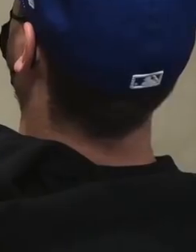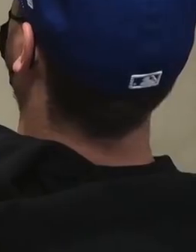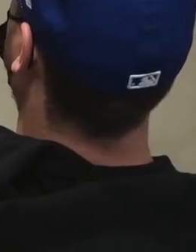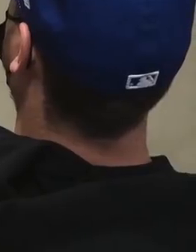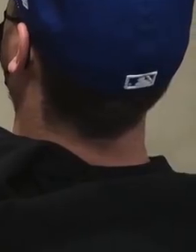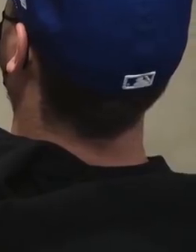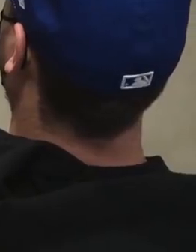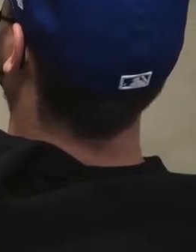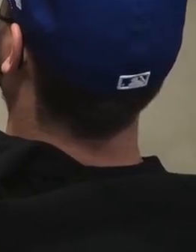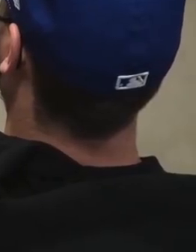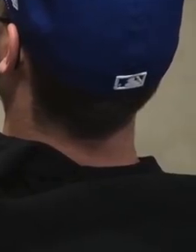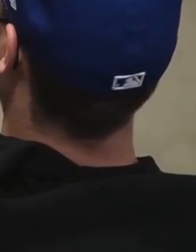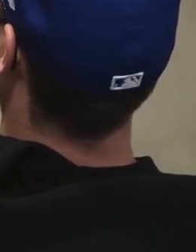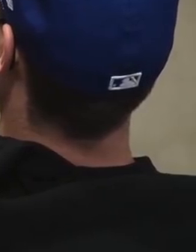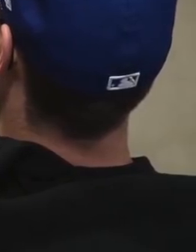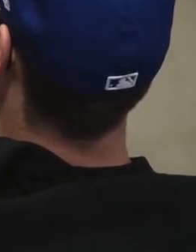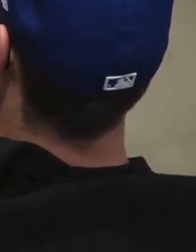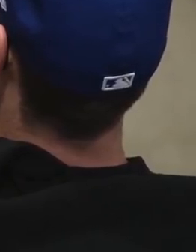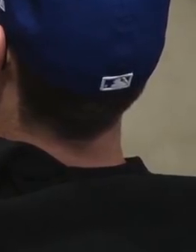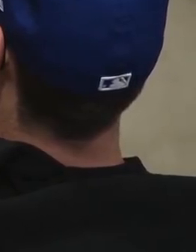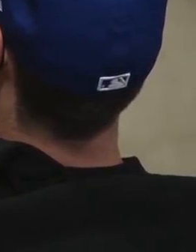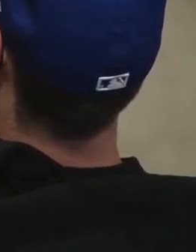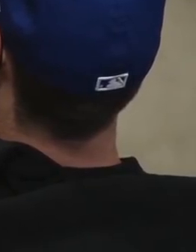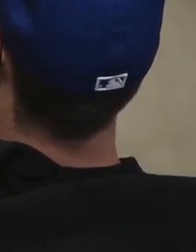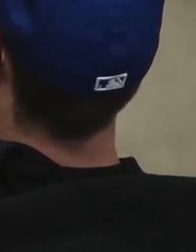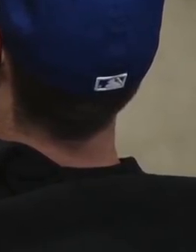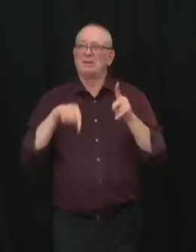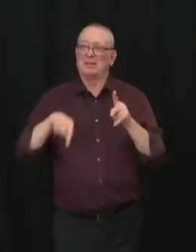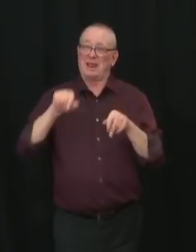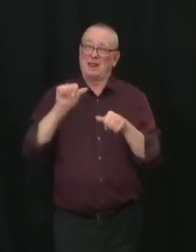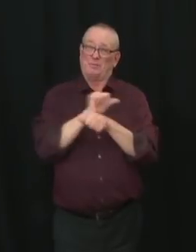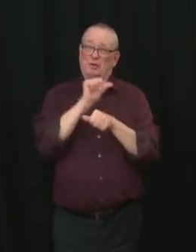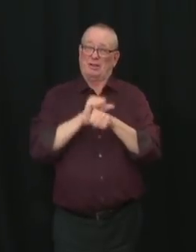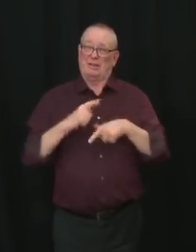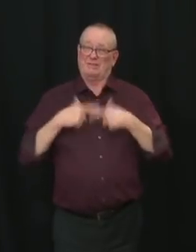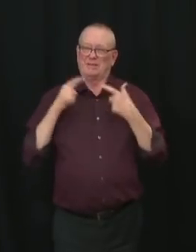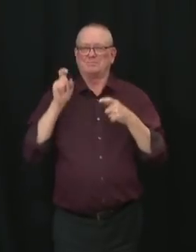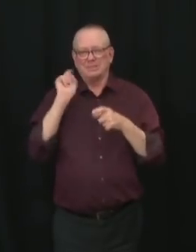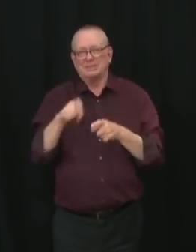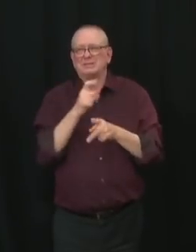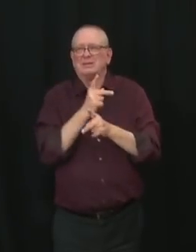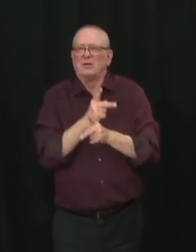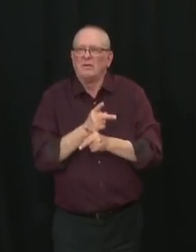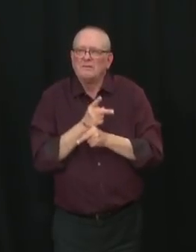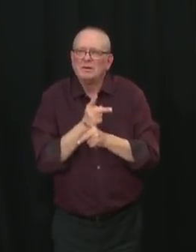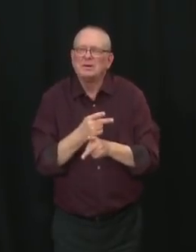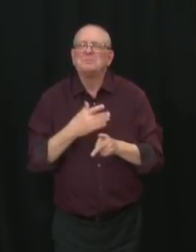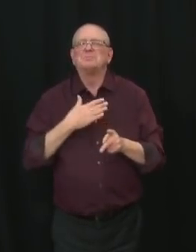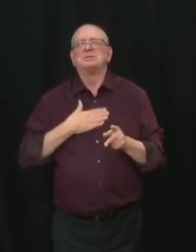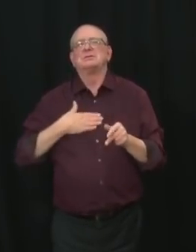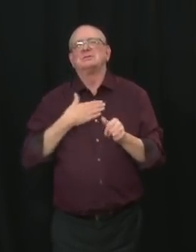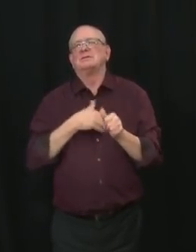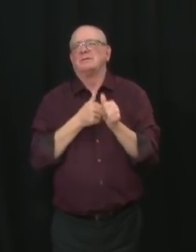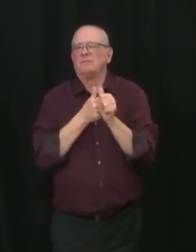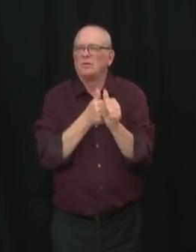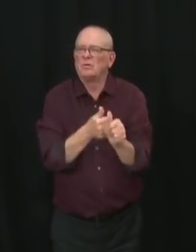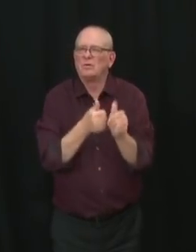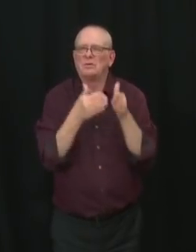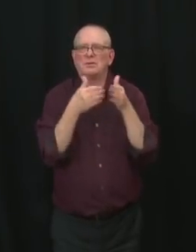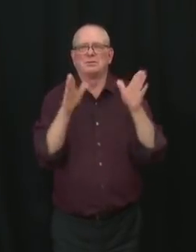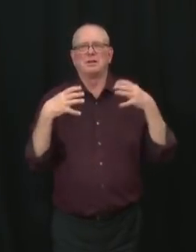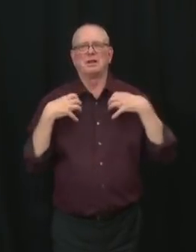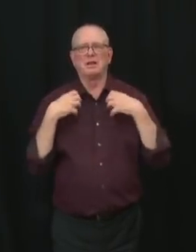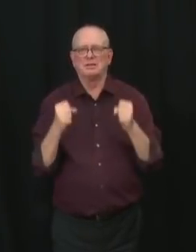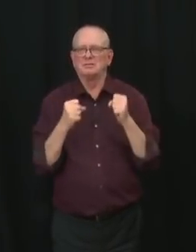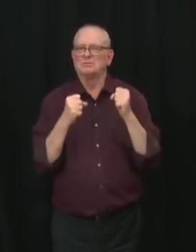Albertans to be cautious, careful. Please continue to follow the public health guidelines and measures. And please, if you